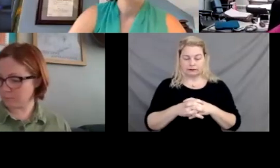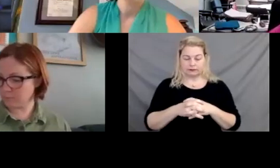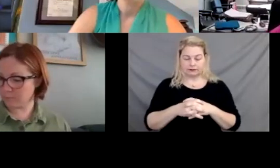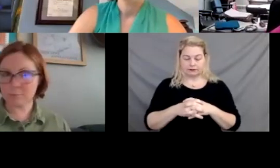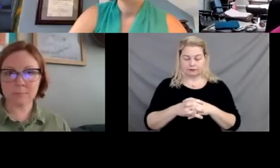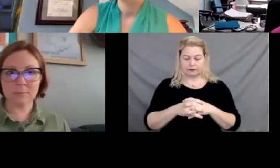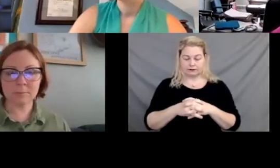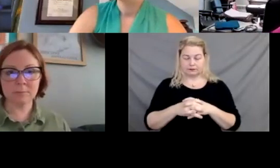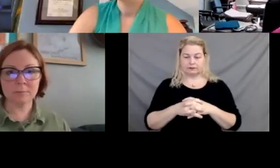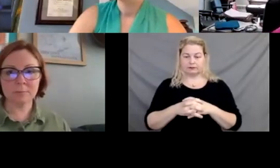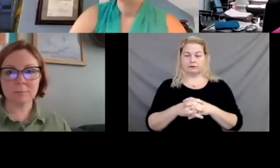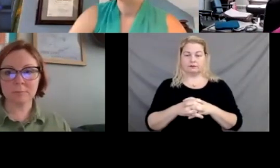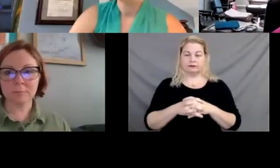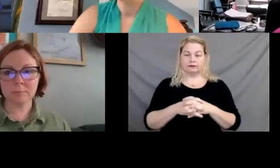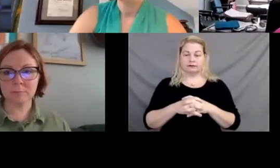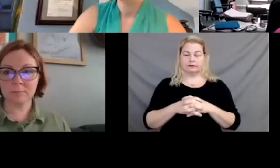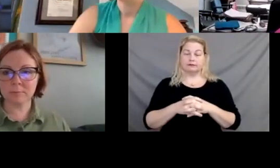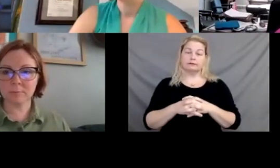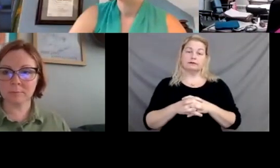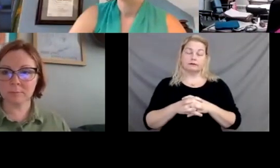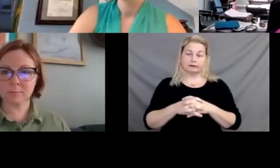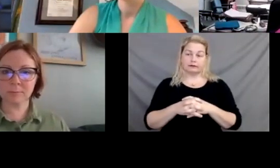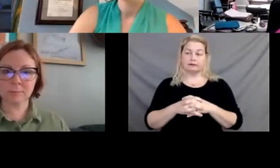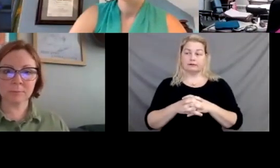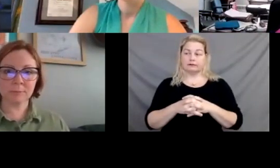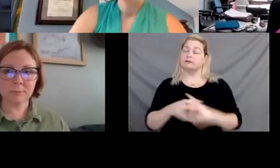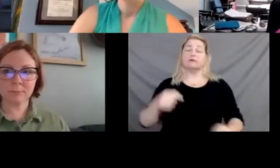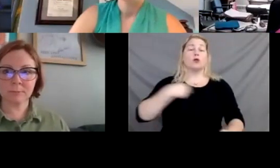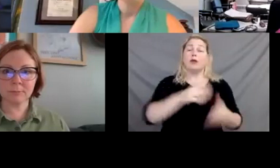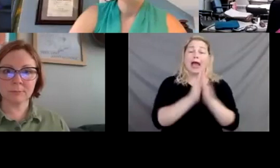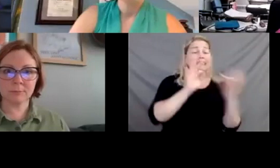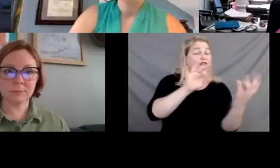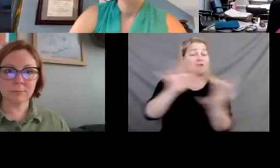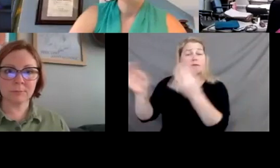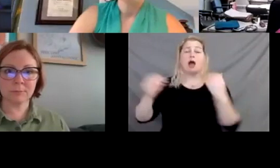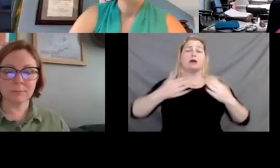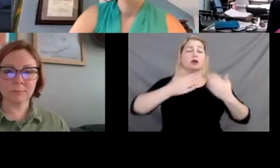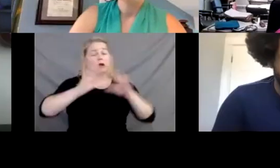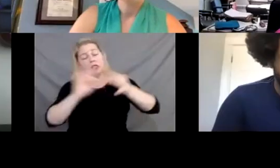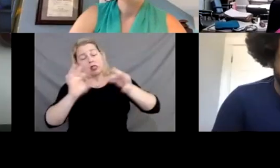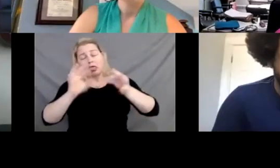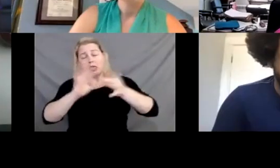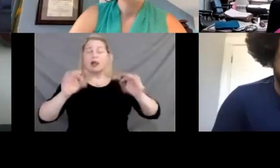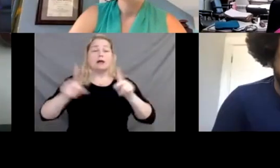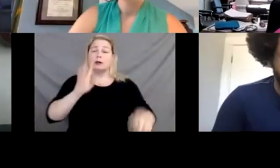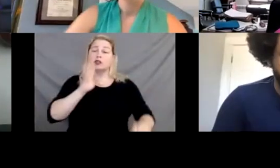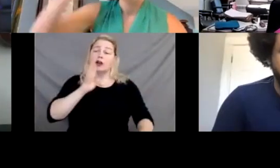important testimony around guaranteed income or premium pay for